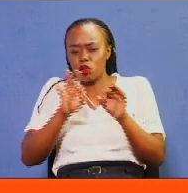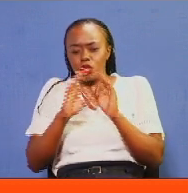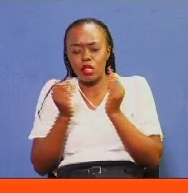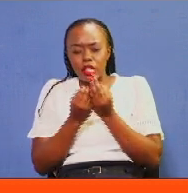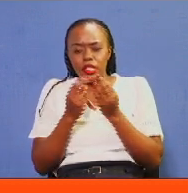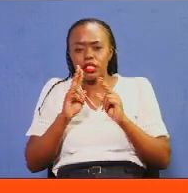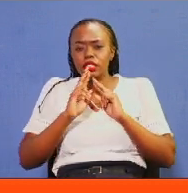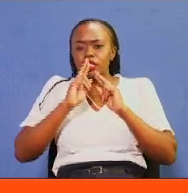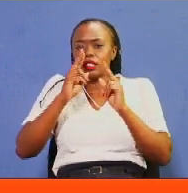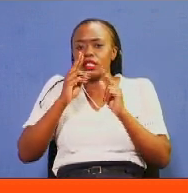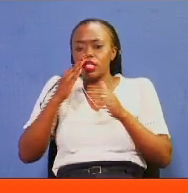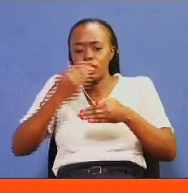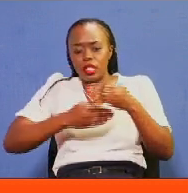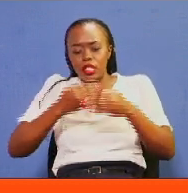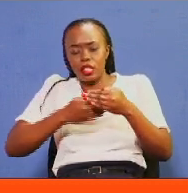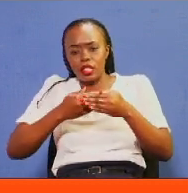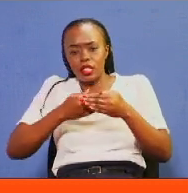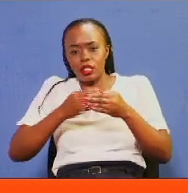report